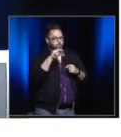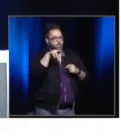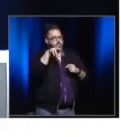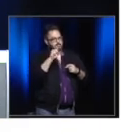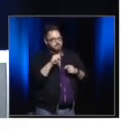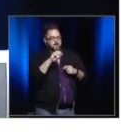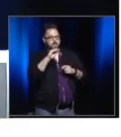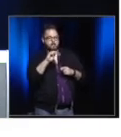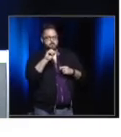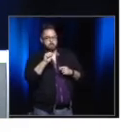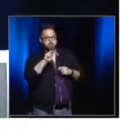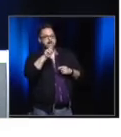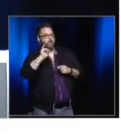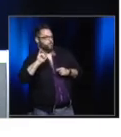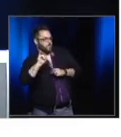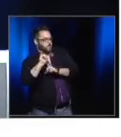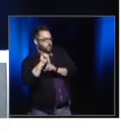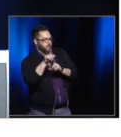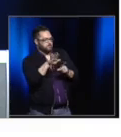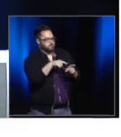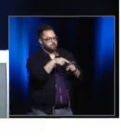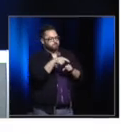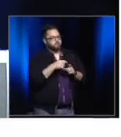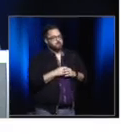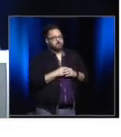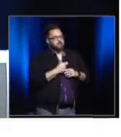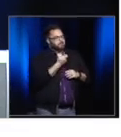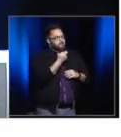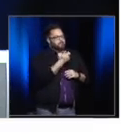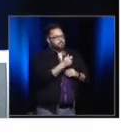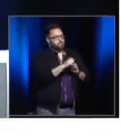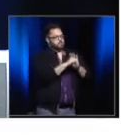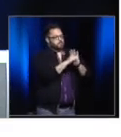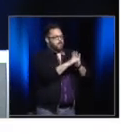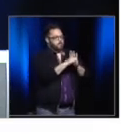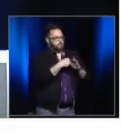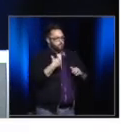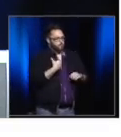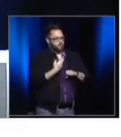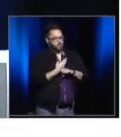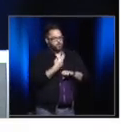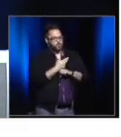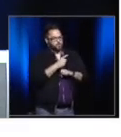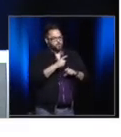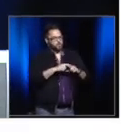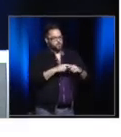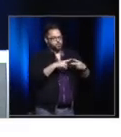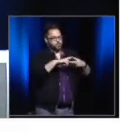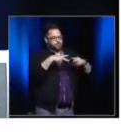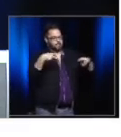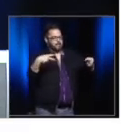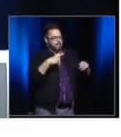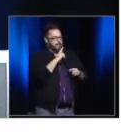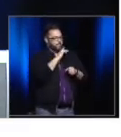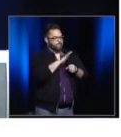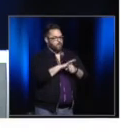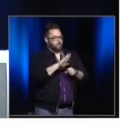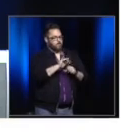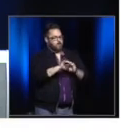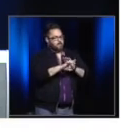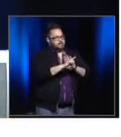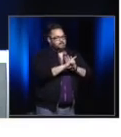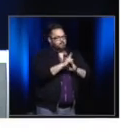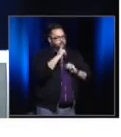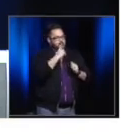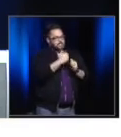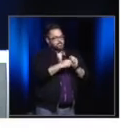Island. There have been very, very few samples in which we've been able to use to genetically confirm species ID. We